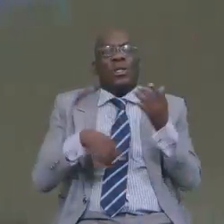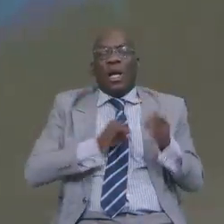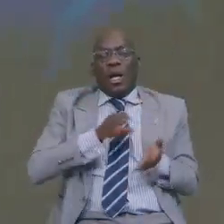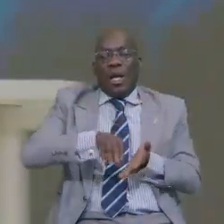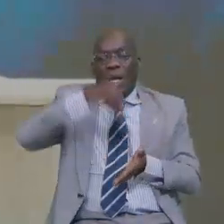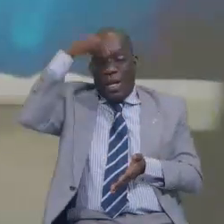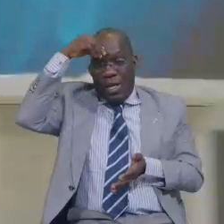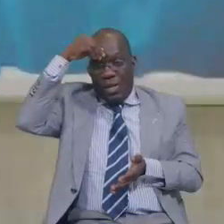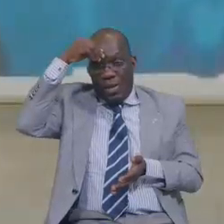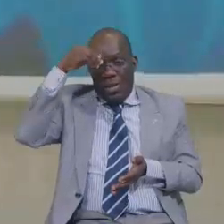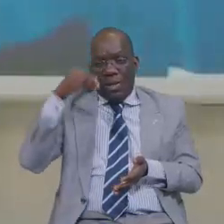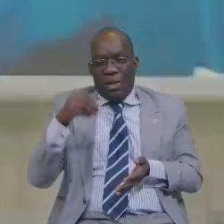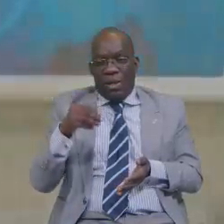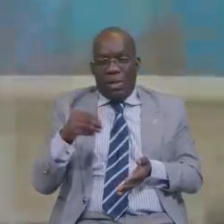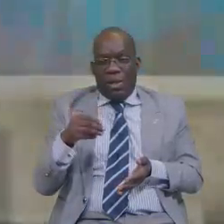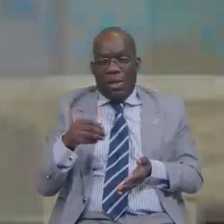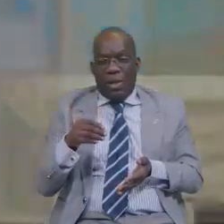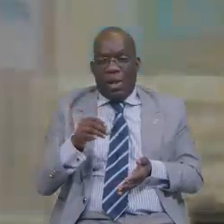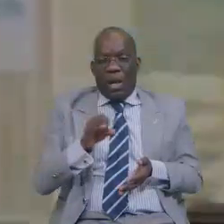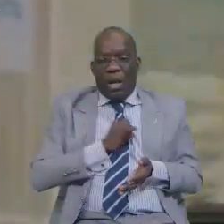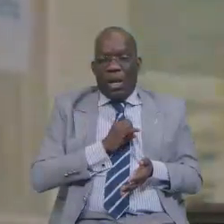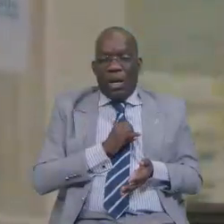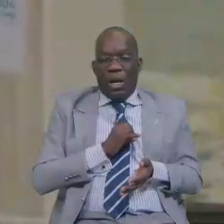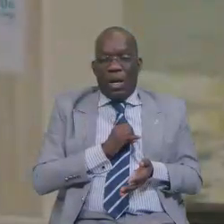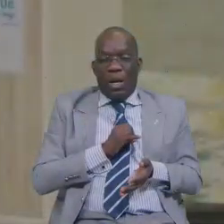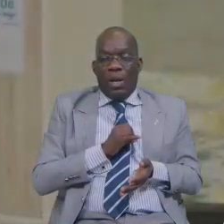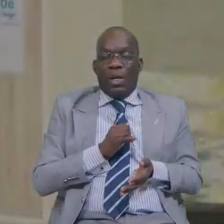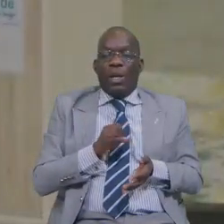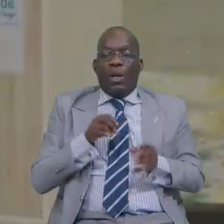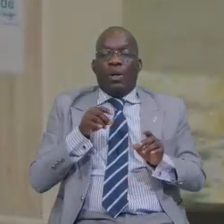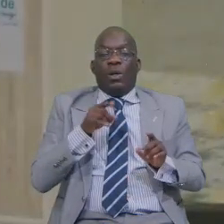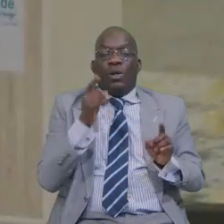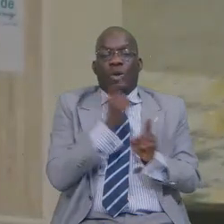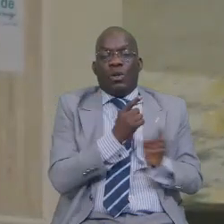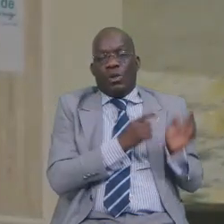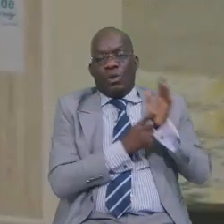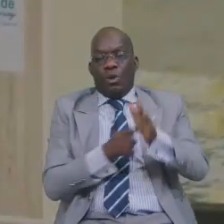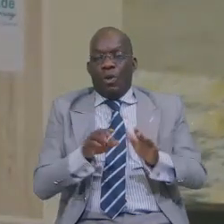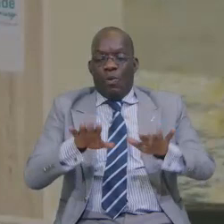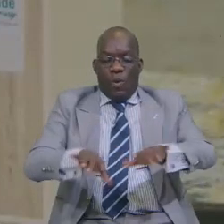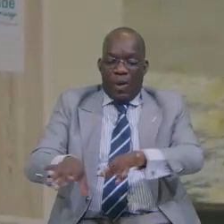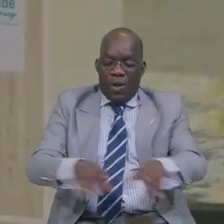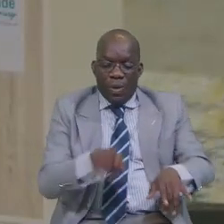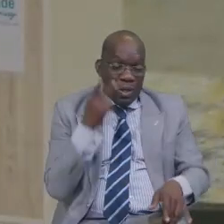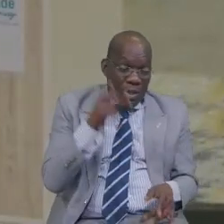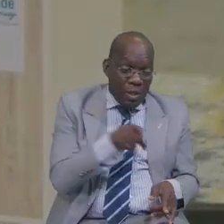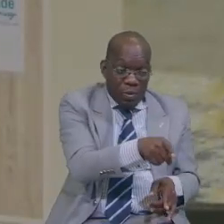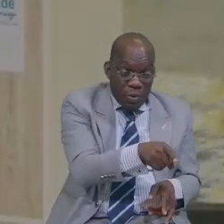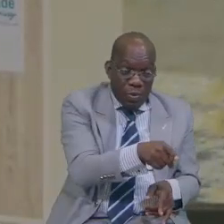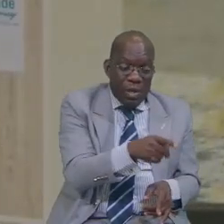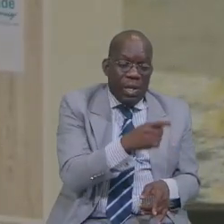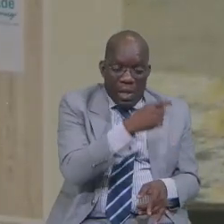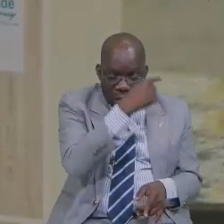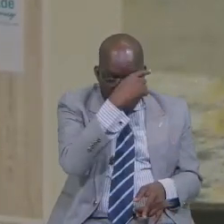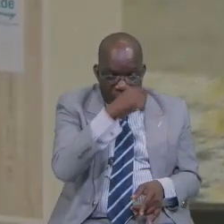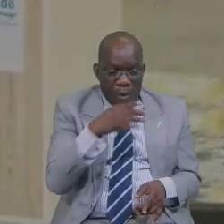to the keyboard in the, you know, in that place. I said, look at that keyboard. You have white and you have